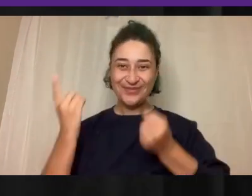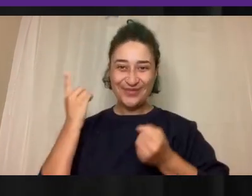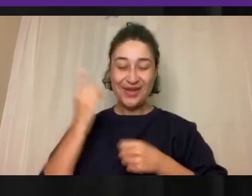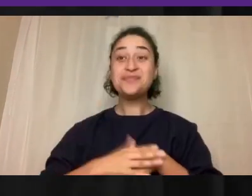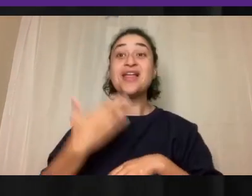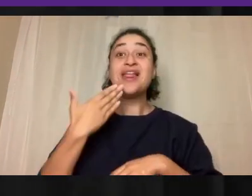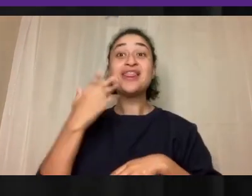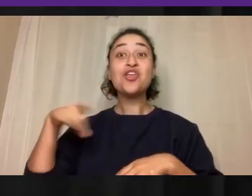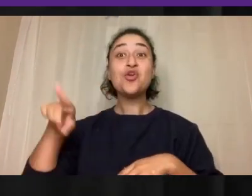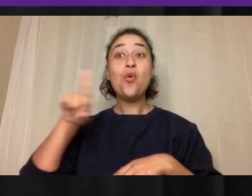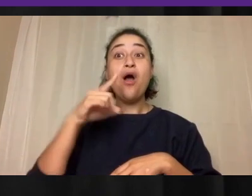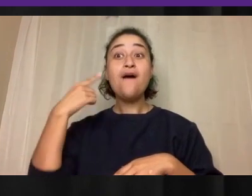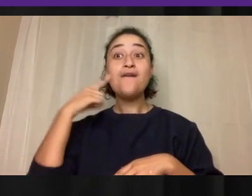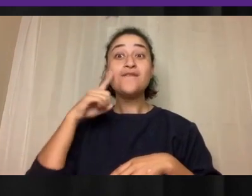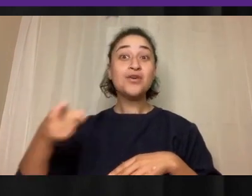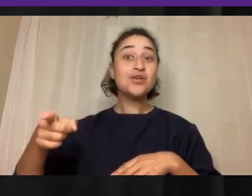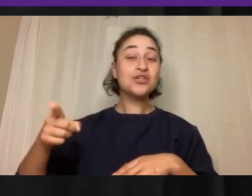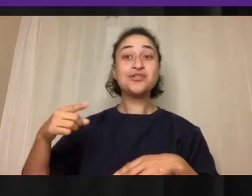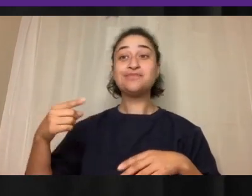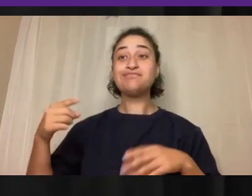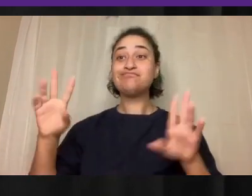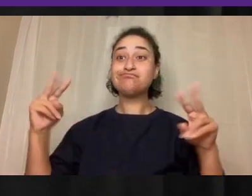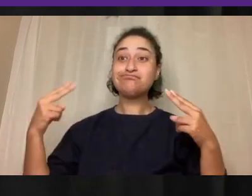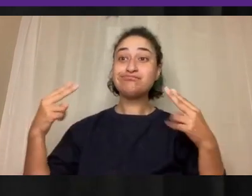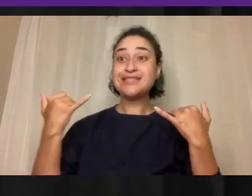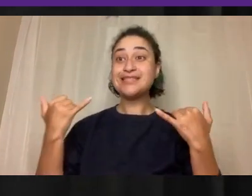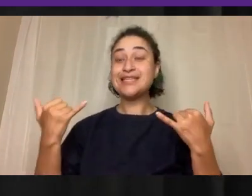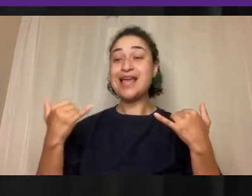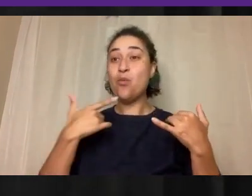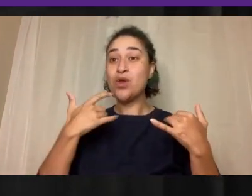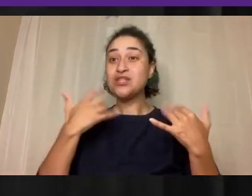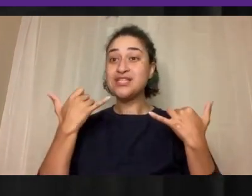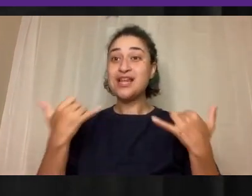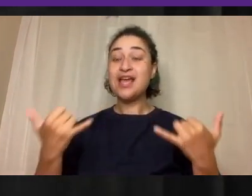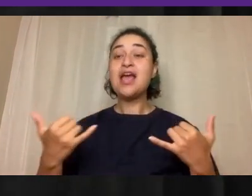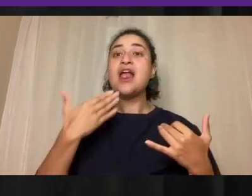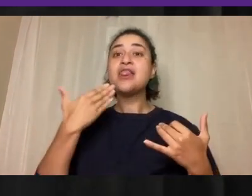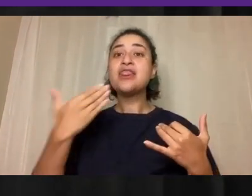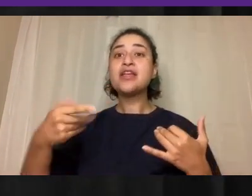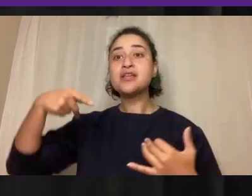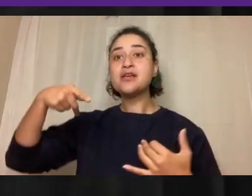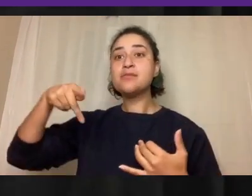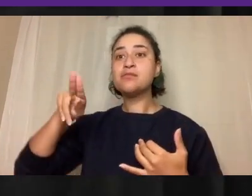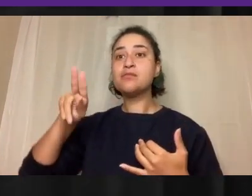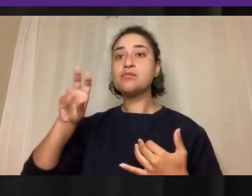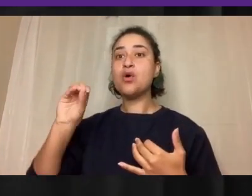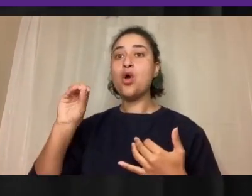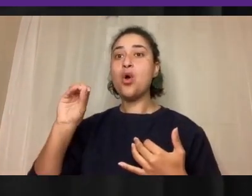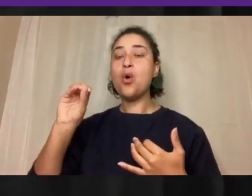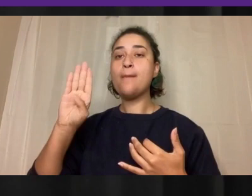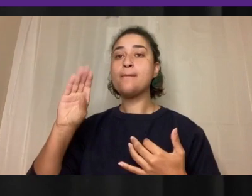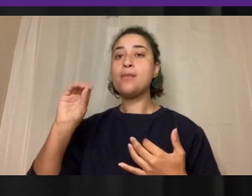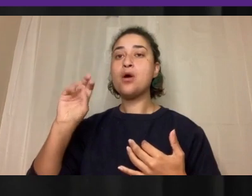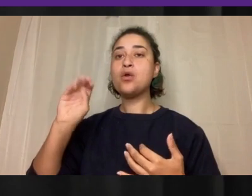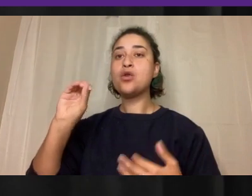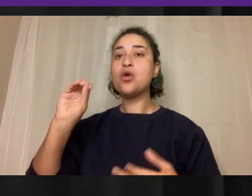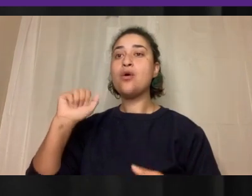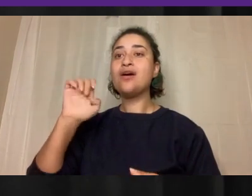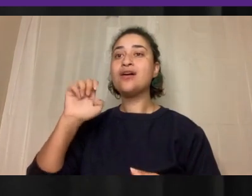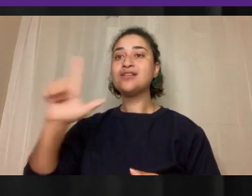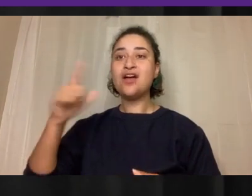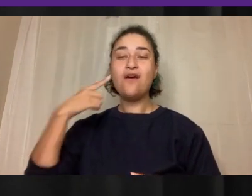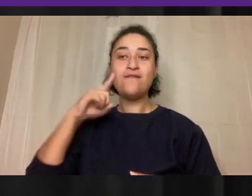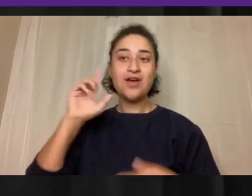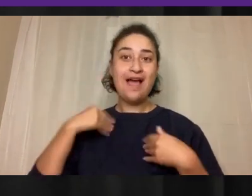in to HowlRound TV. And thanks to the Pro Bono ASL for providing ASL interpreters Lavender